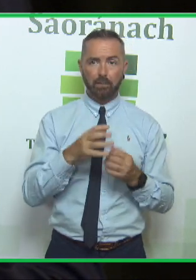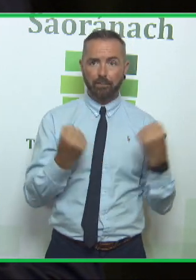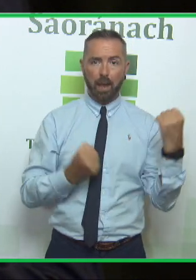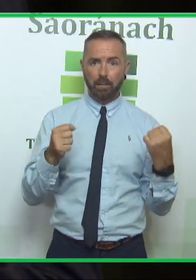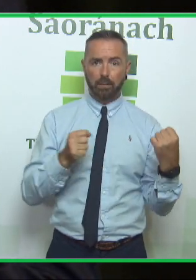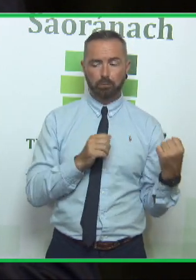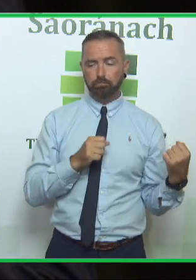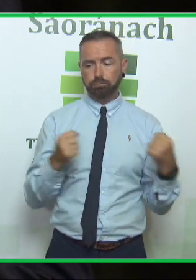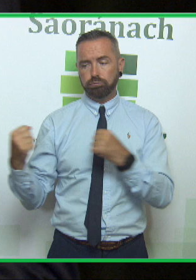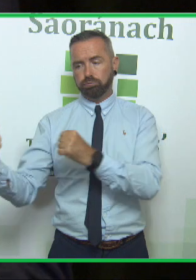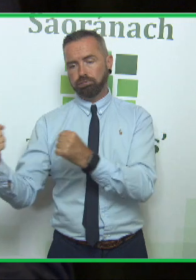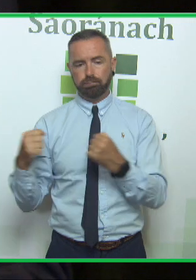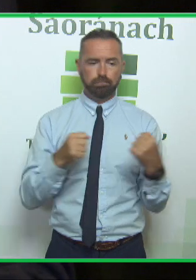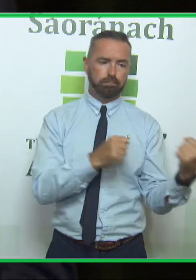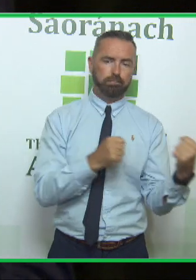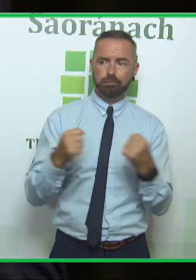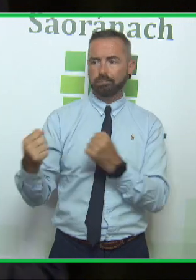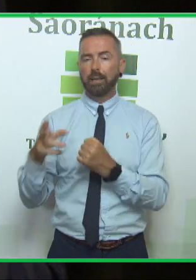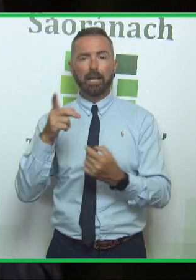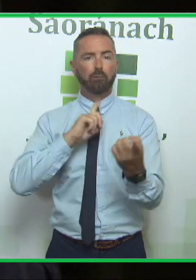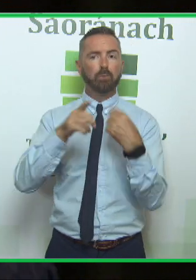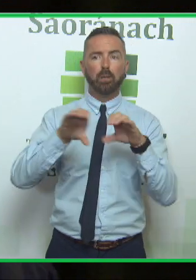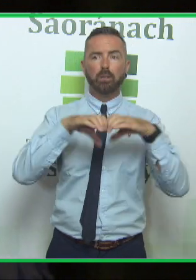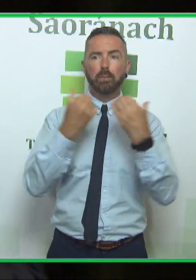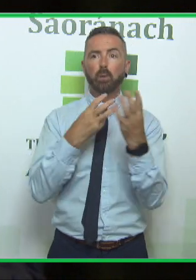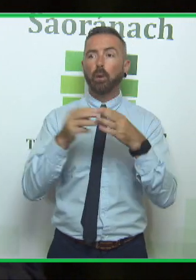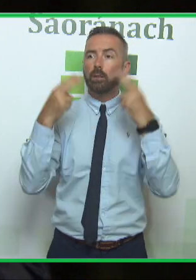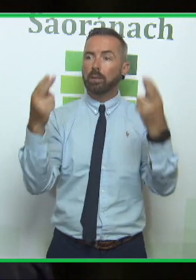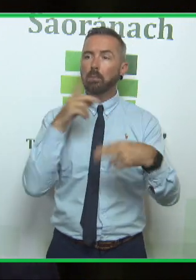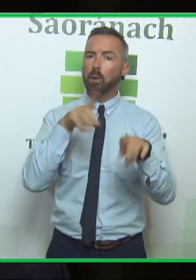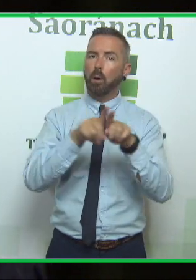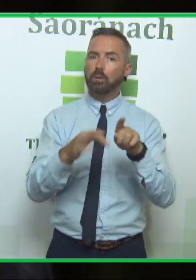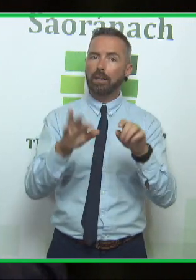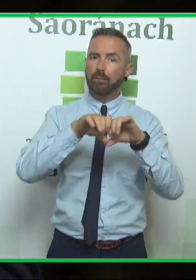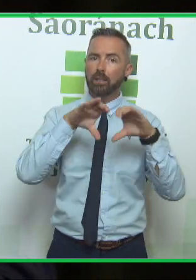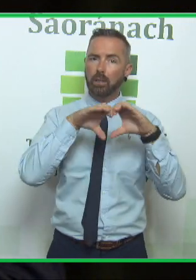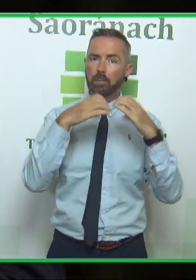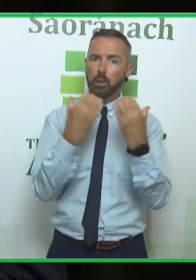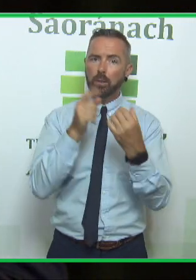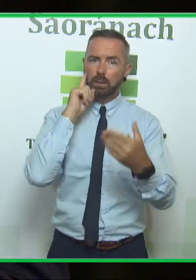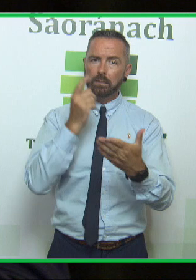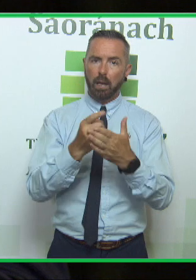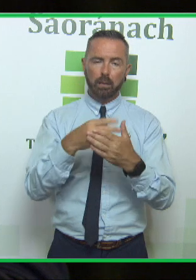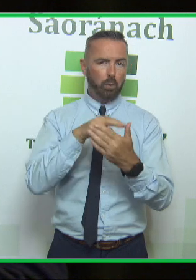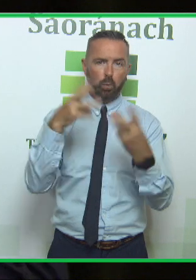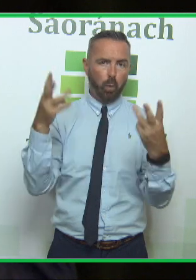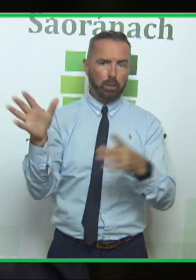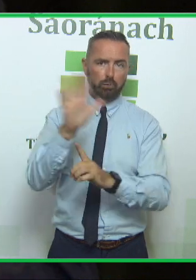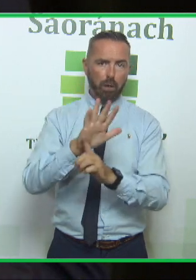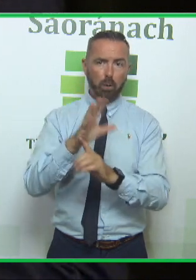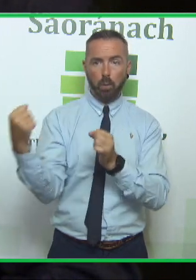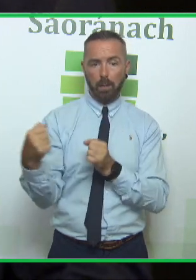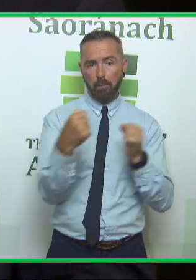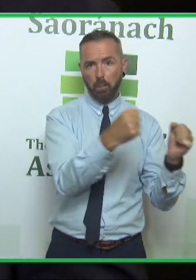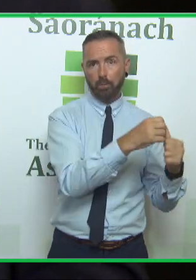communities as needed, but also when communities don't want us there, we can move out and move away. So that's really helpful. One of